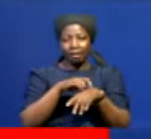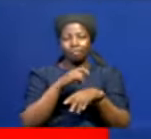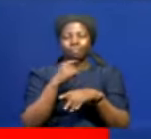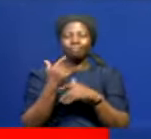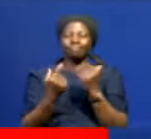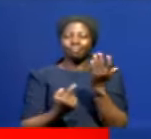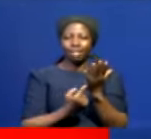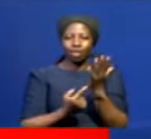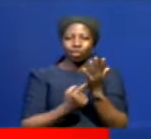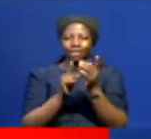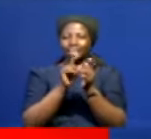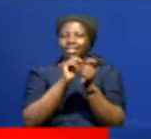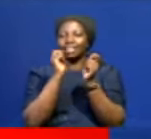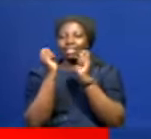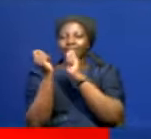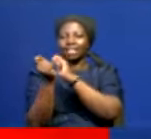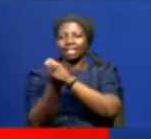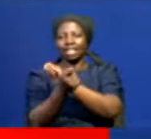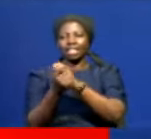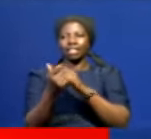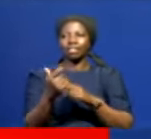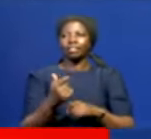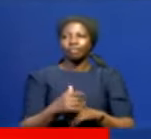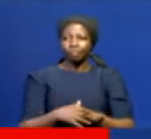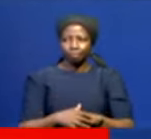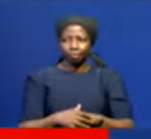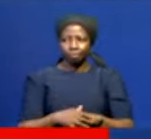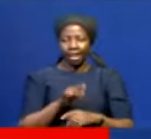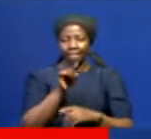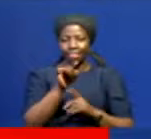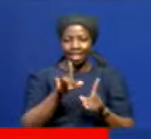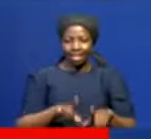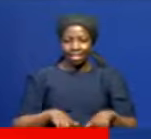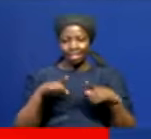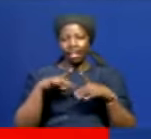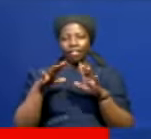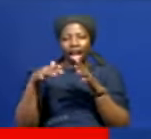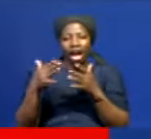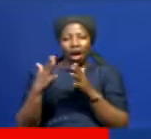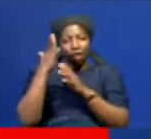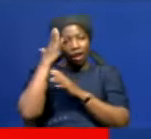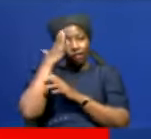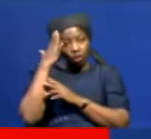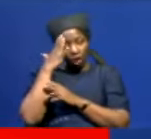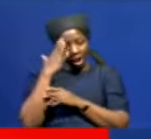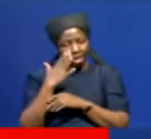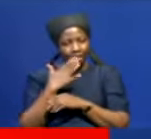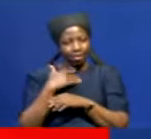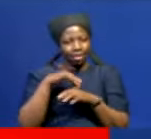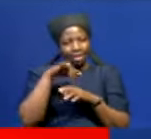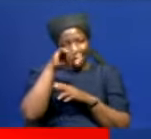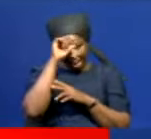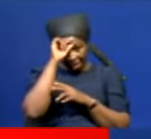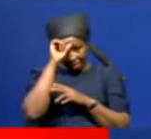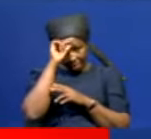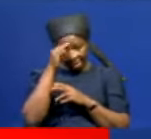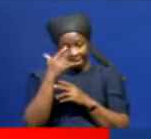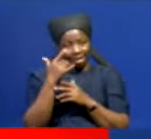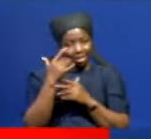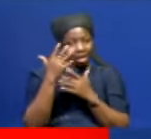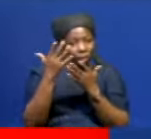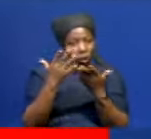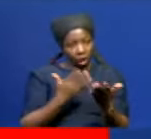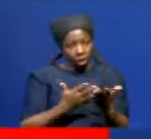and disrupts life as we have known it. As government, ladies and gentlemen, we welcome